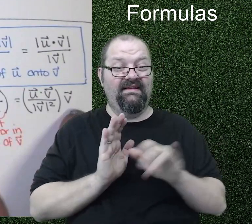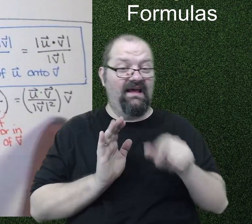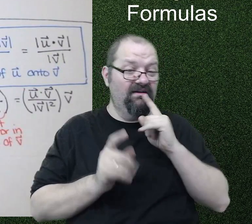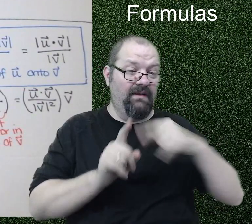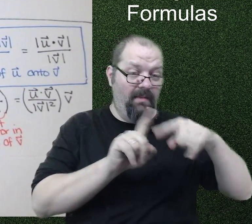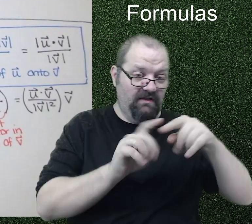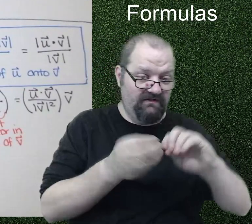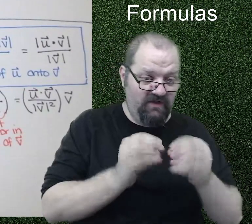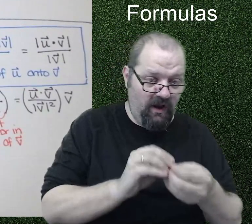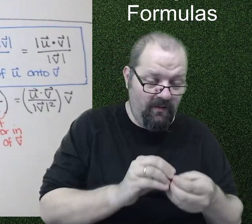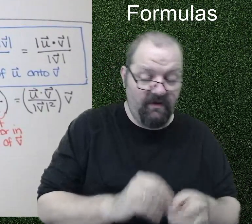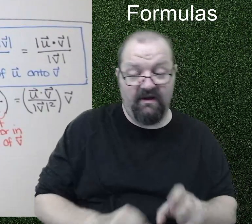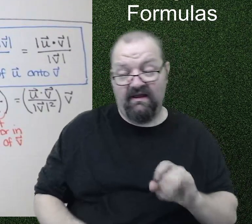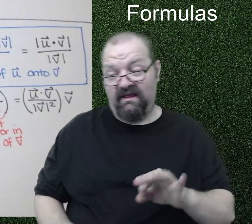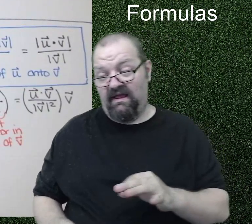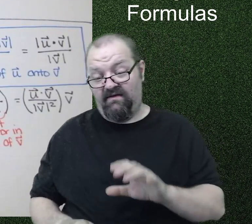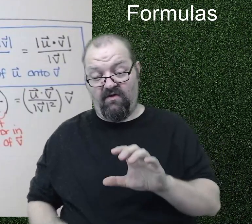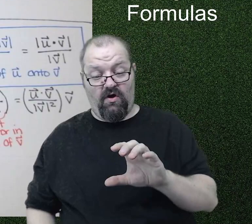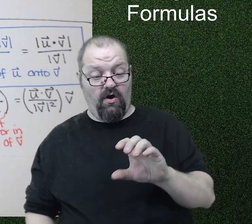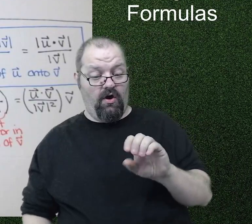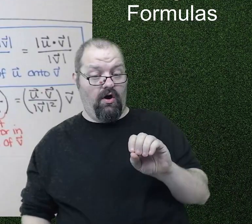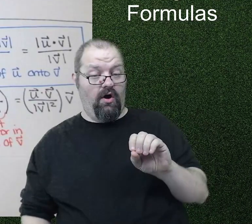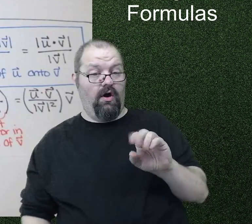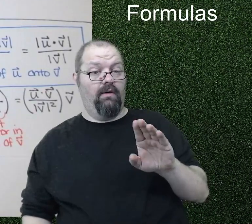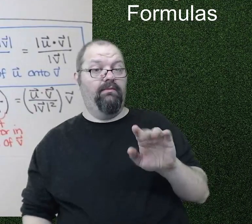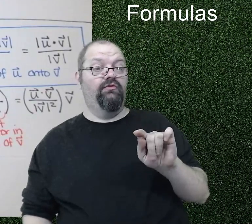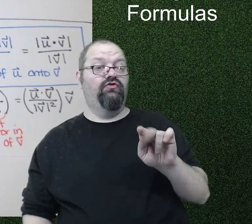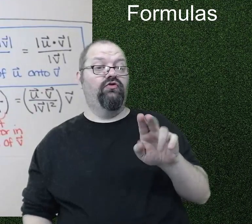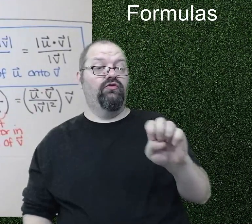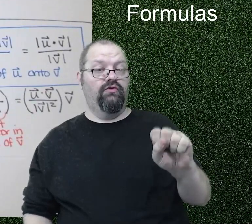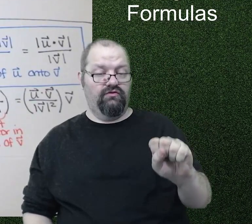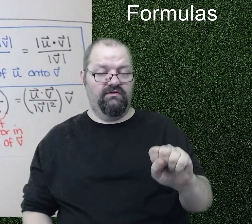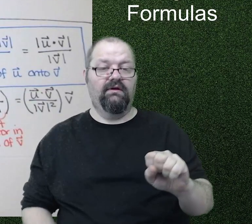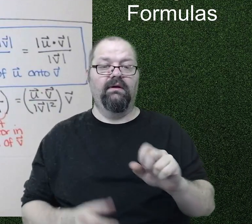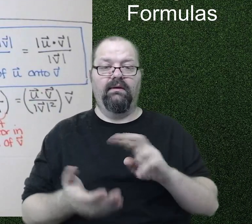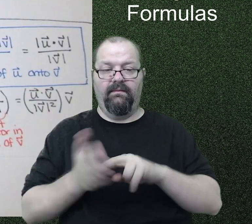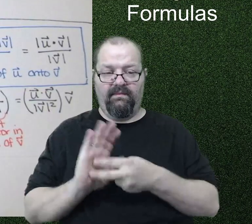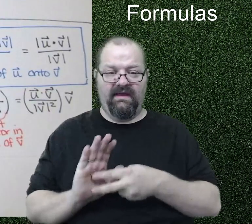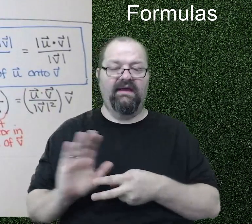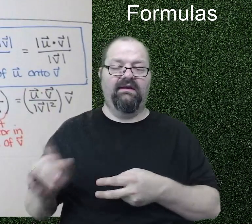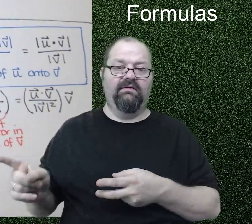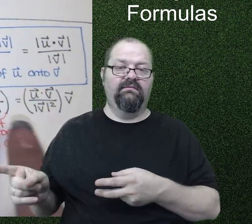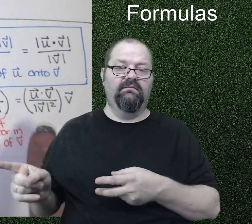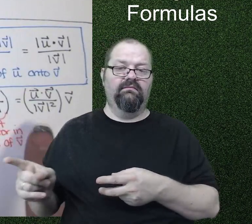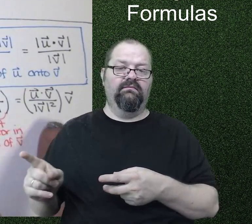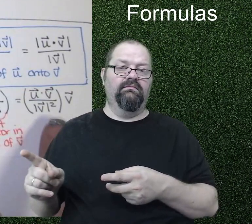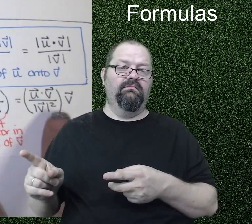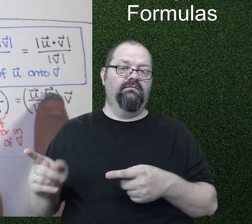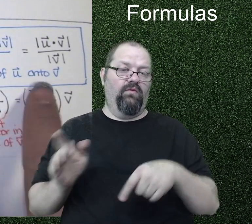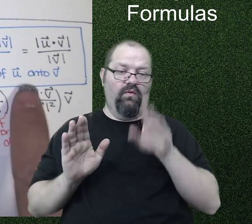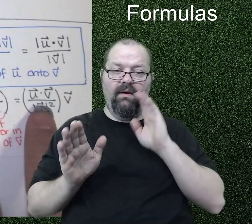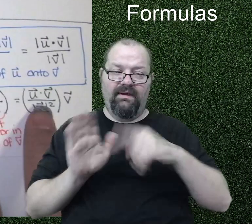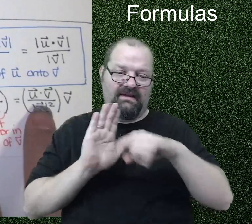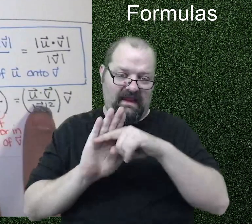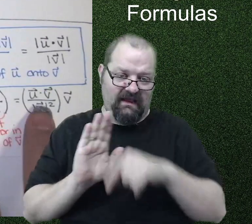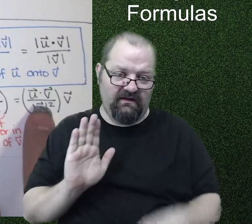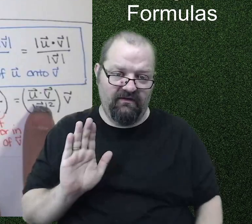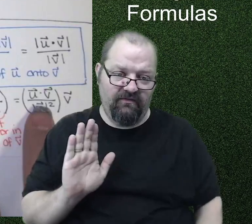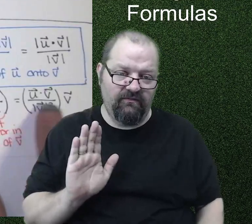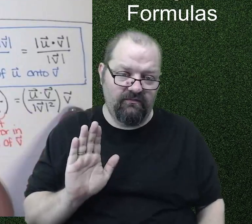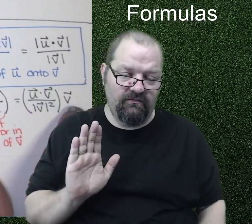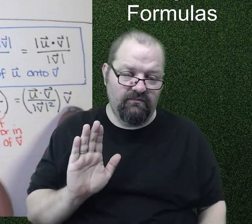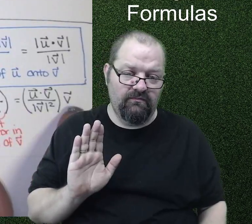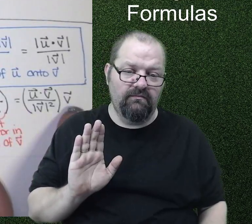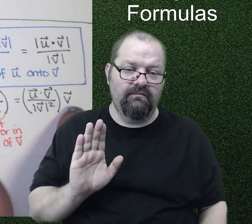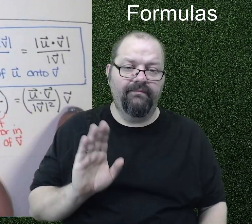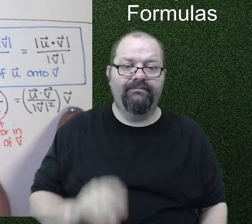number. Now, if theta is obtuse, remember the dot product is negative when theta is obtuse, so I've got a negative number in